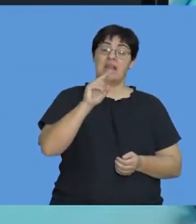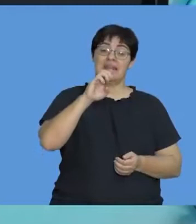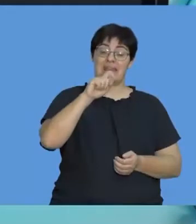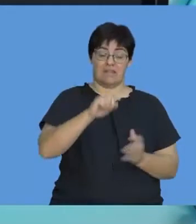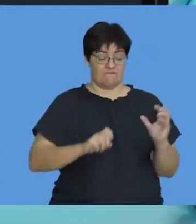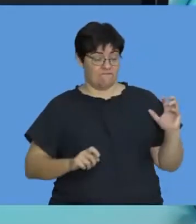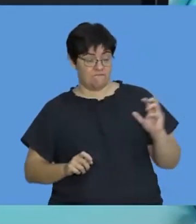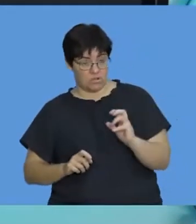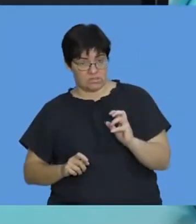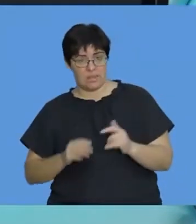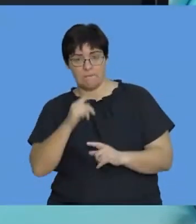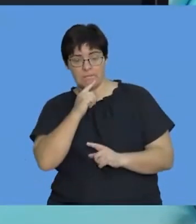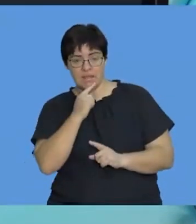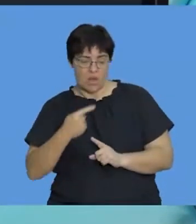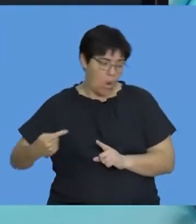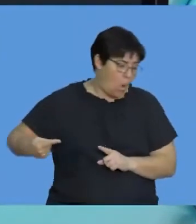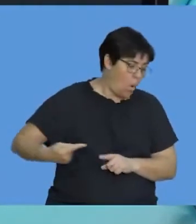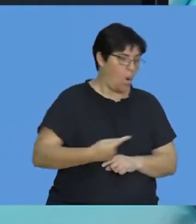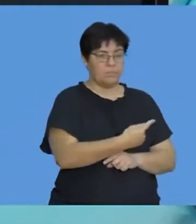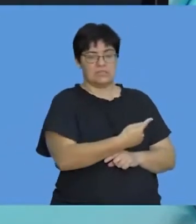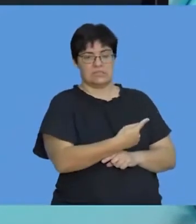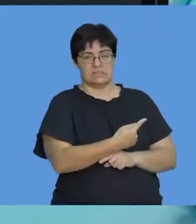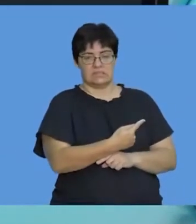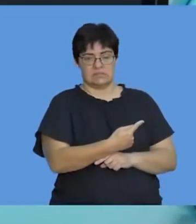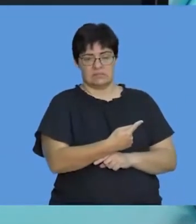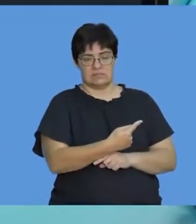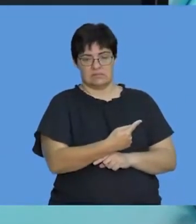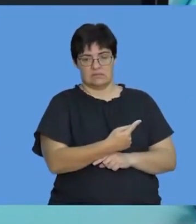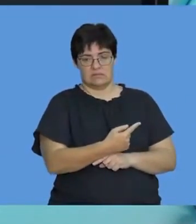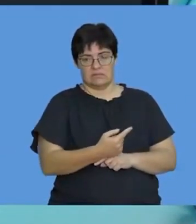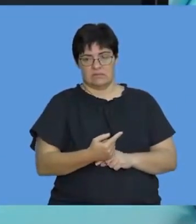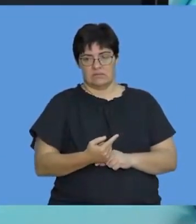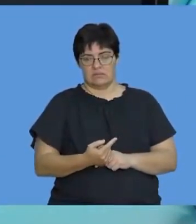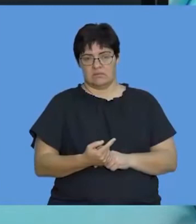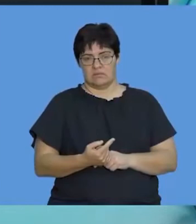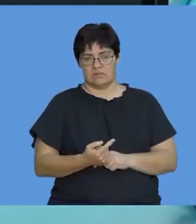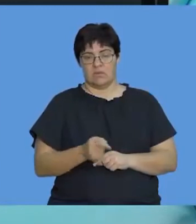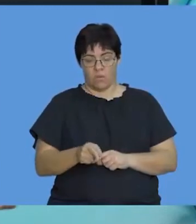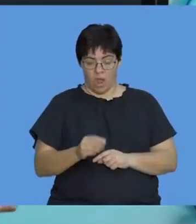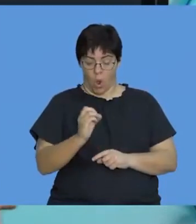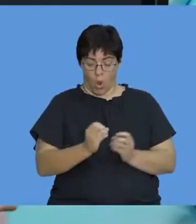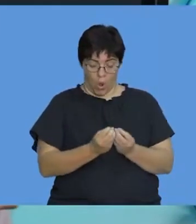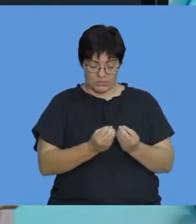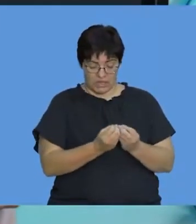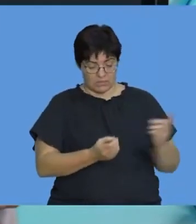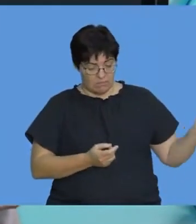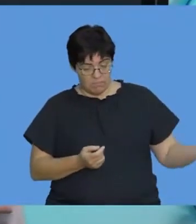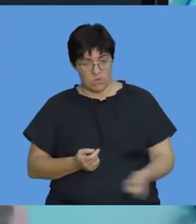force is in the opposite direction to which the object was moving